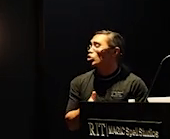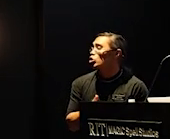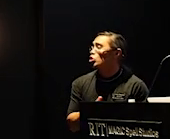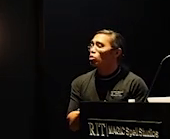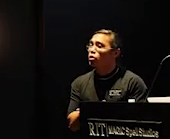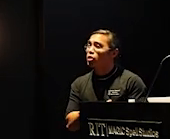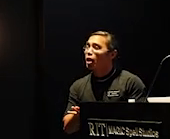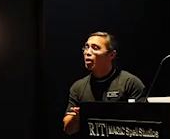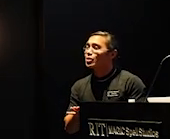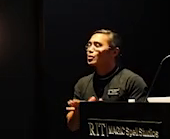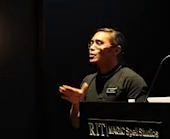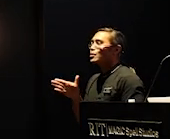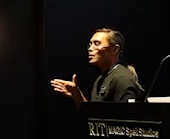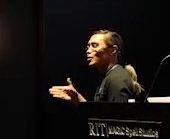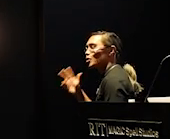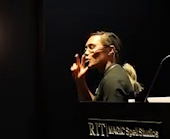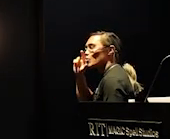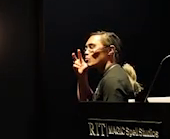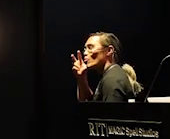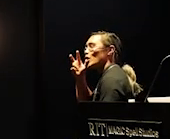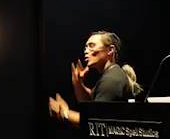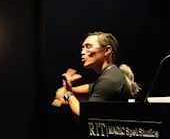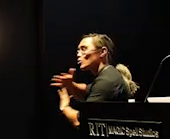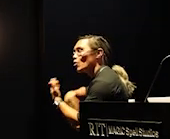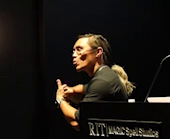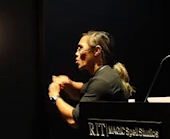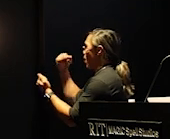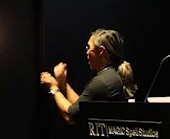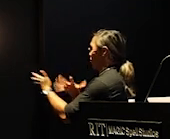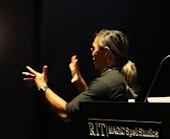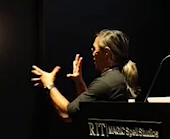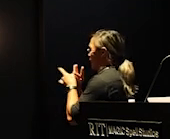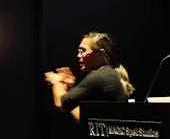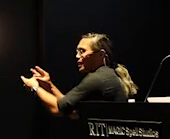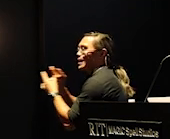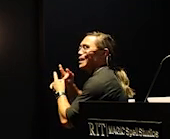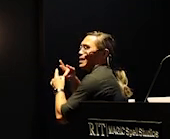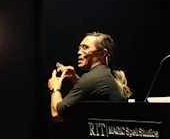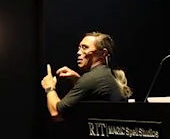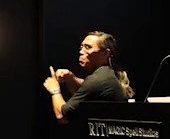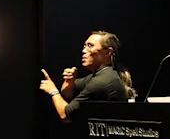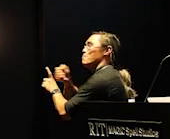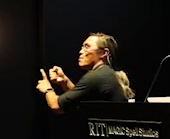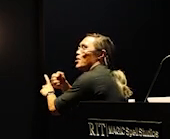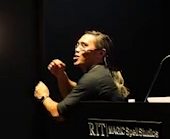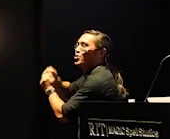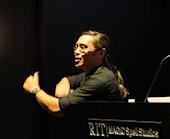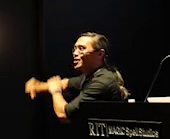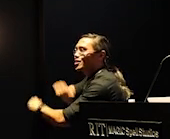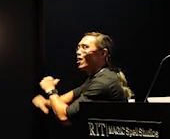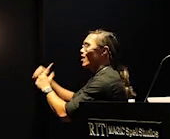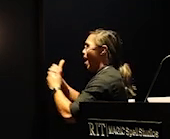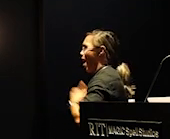loud and there's a million people in there, so it's kinetic. But then we talked about like the idea of like speaking in the affirmative. A